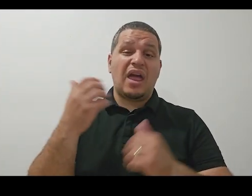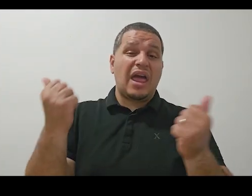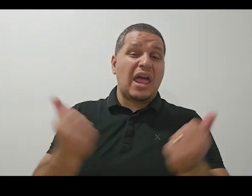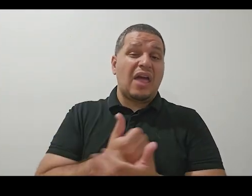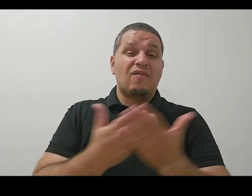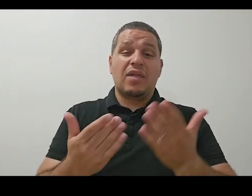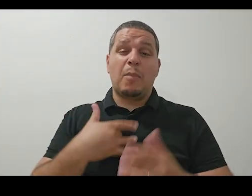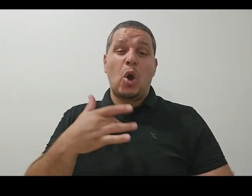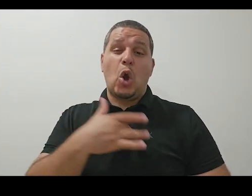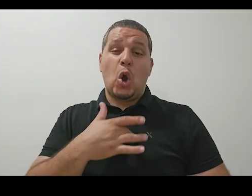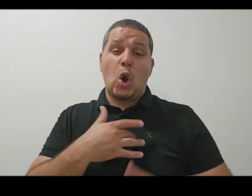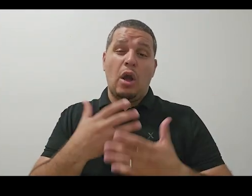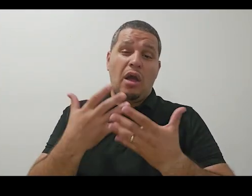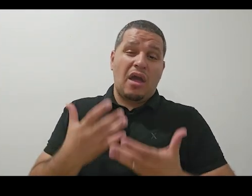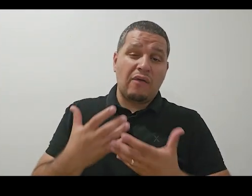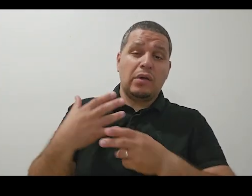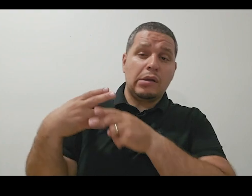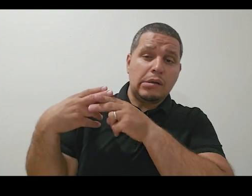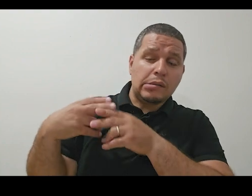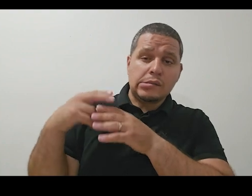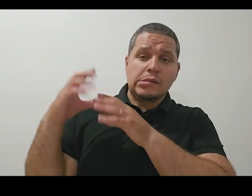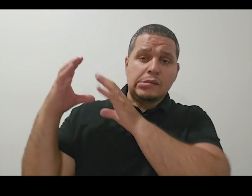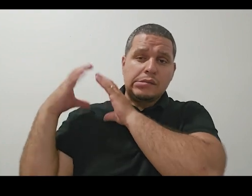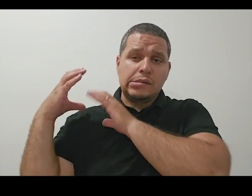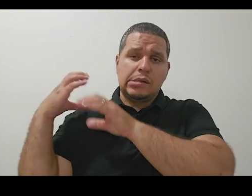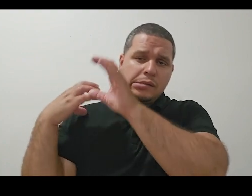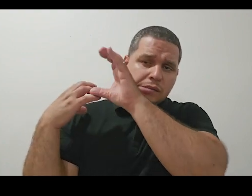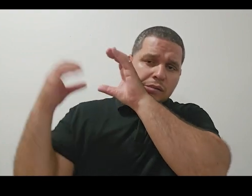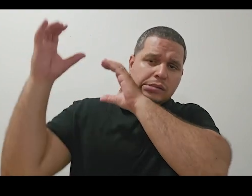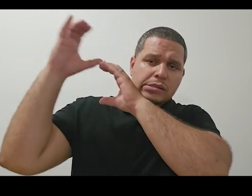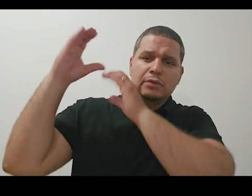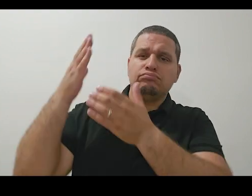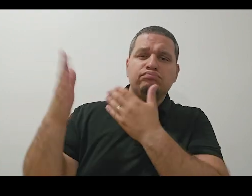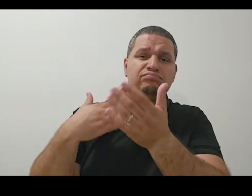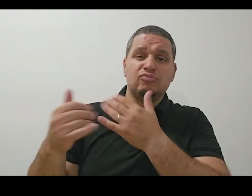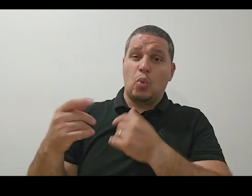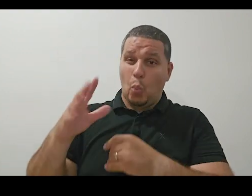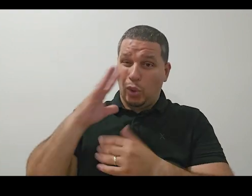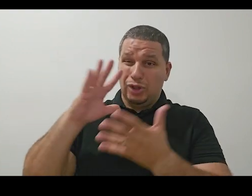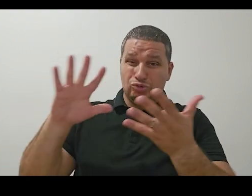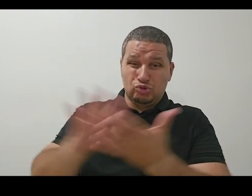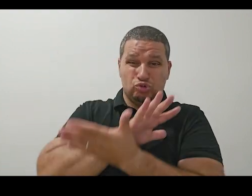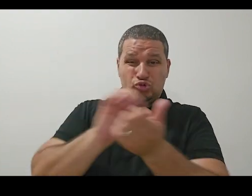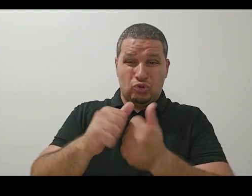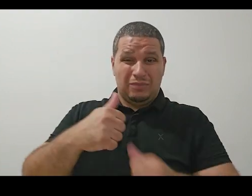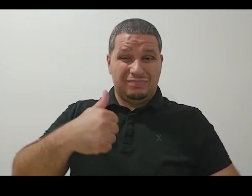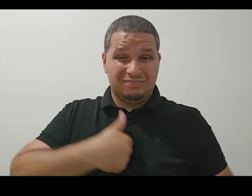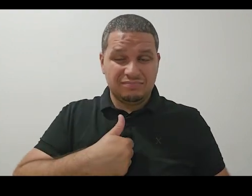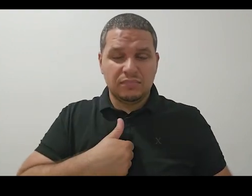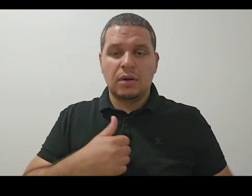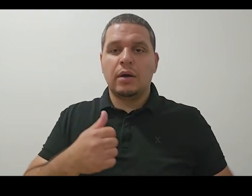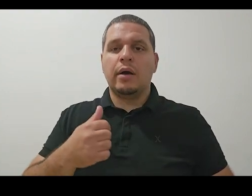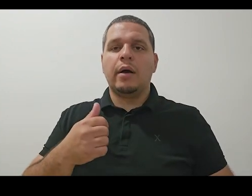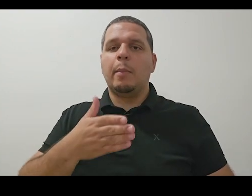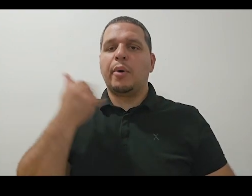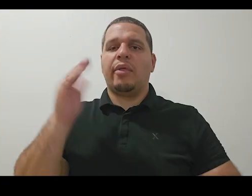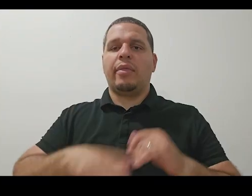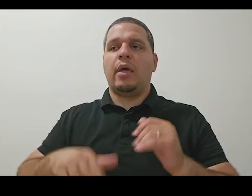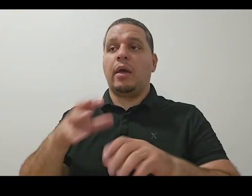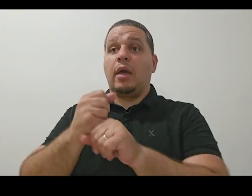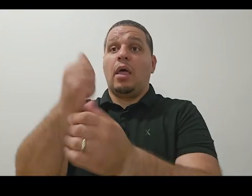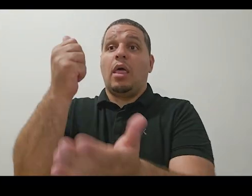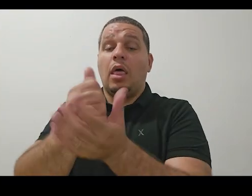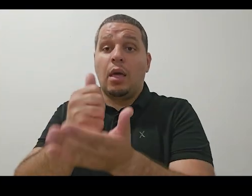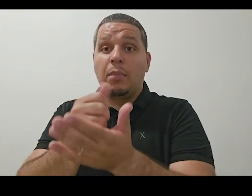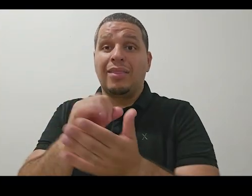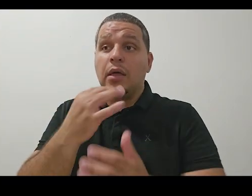I'm carrying in my heart and inside of me, regardless of how it destroys me, than get help and then, God forbid,